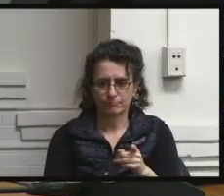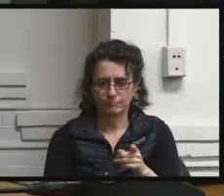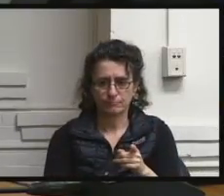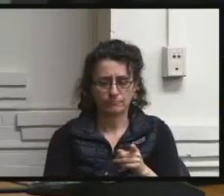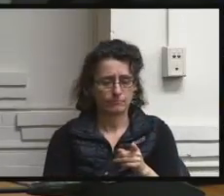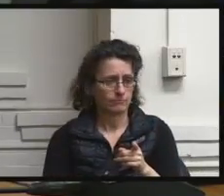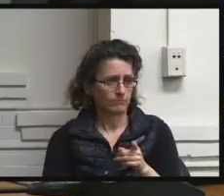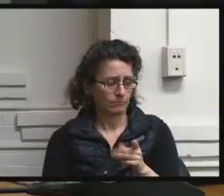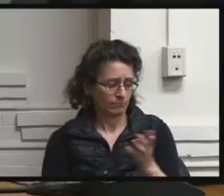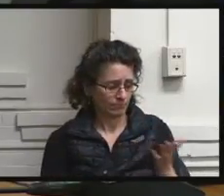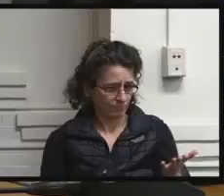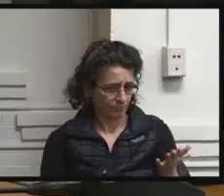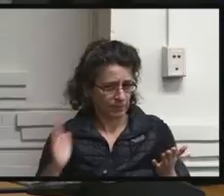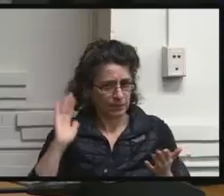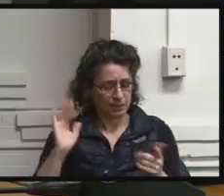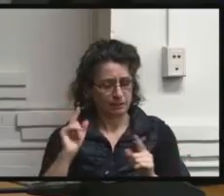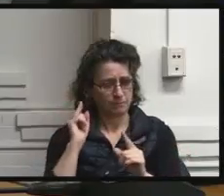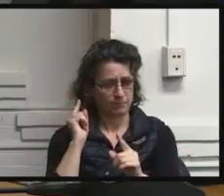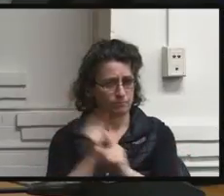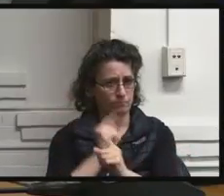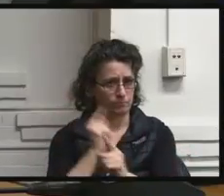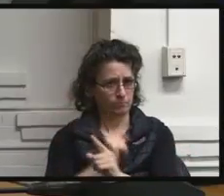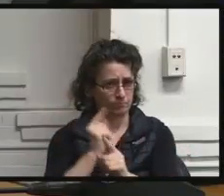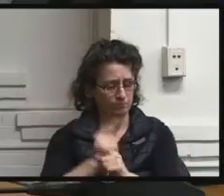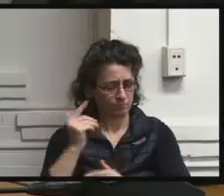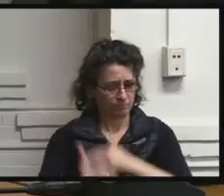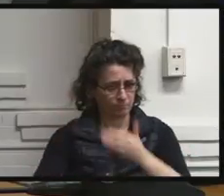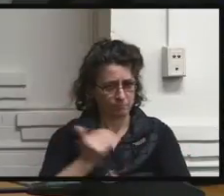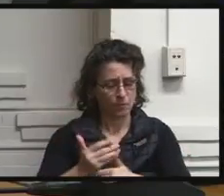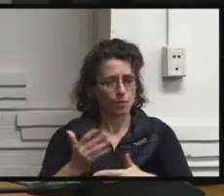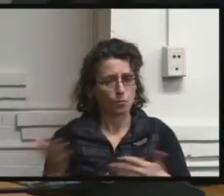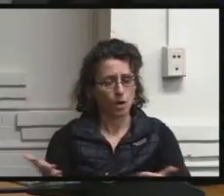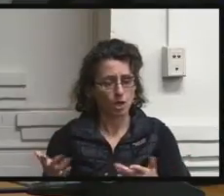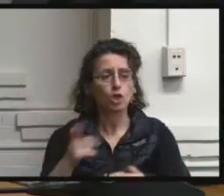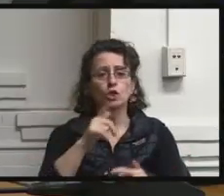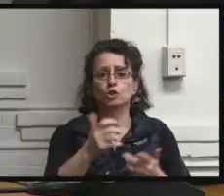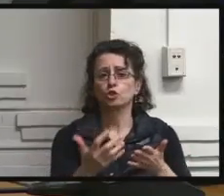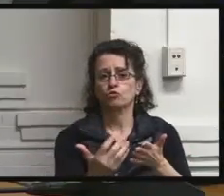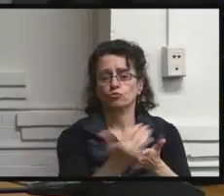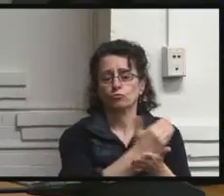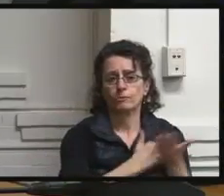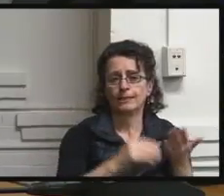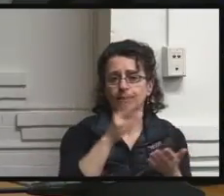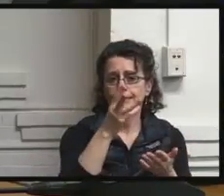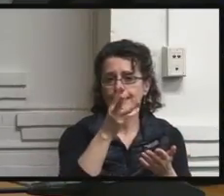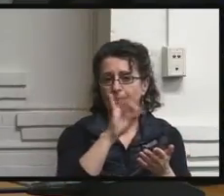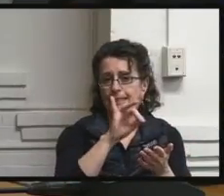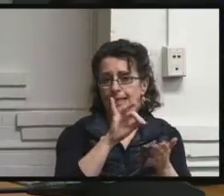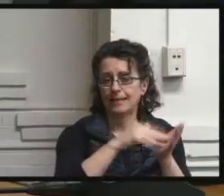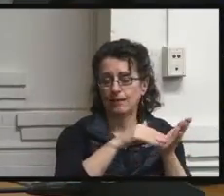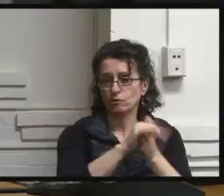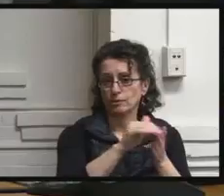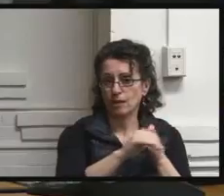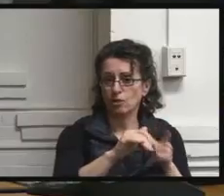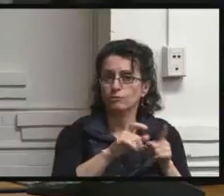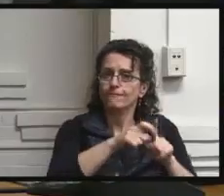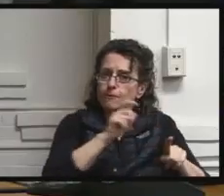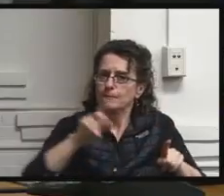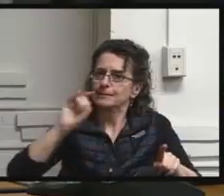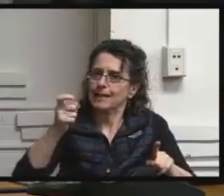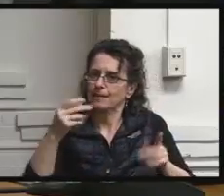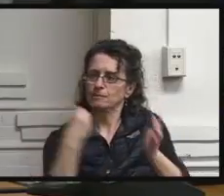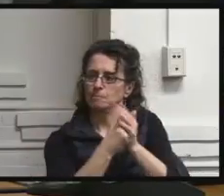with an organization like this would be for us to raise $68,000 rather than $78,000 in taxes. And